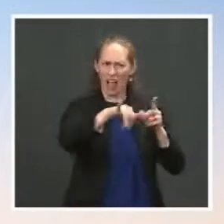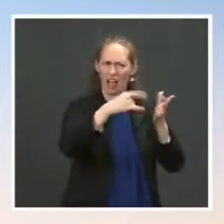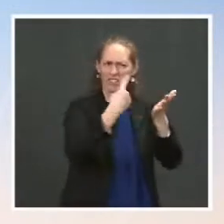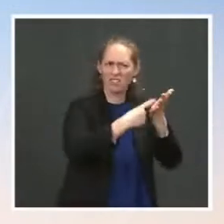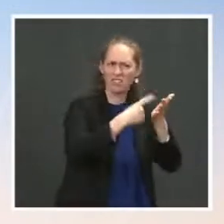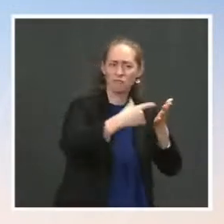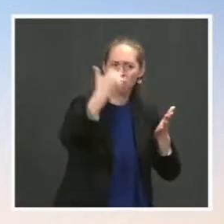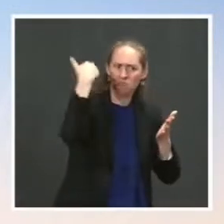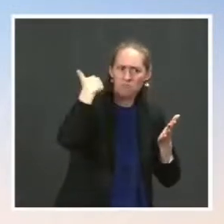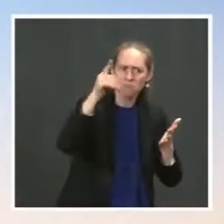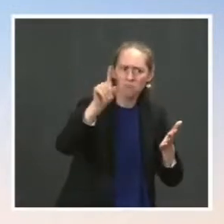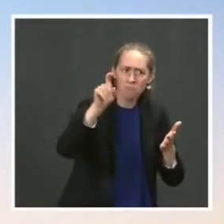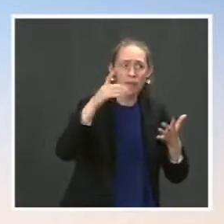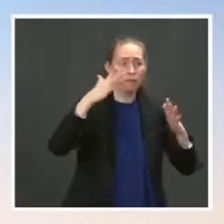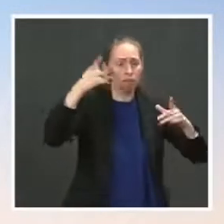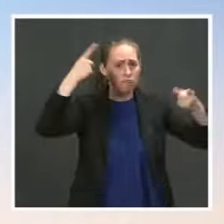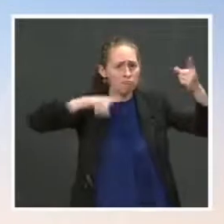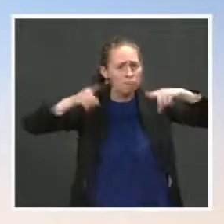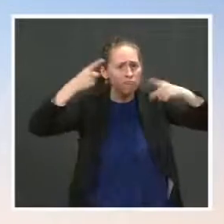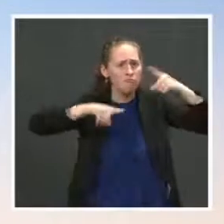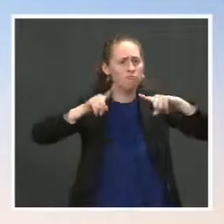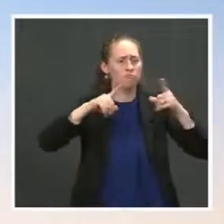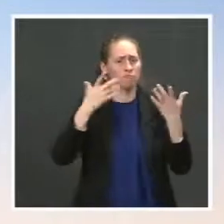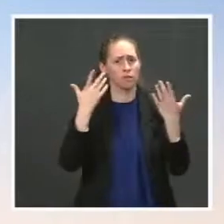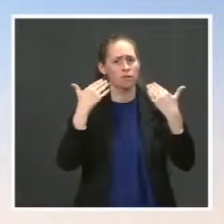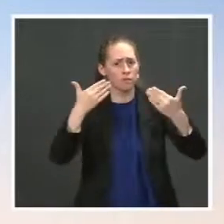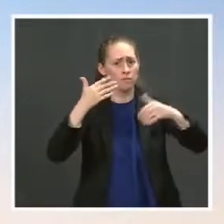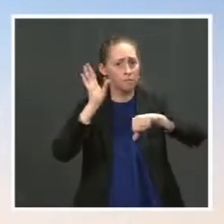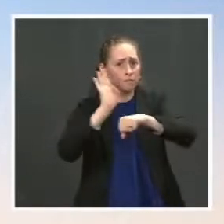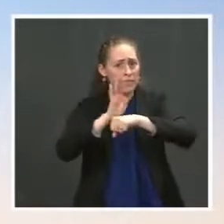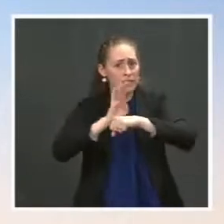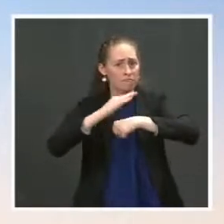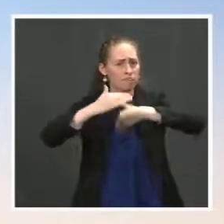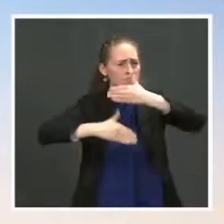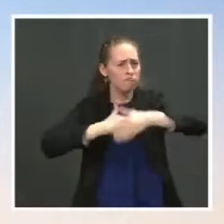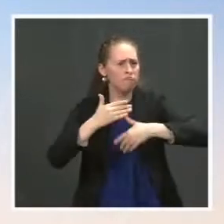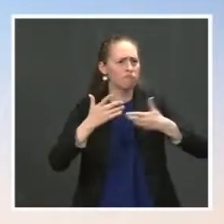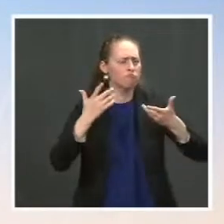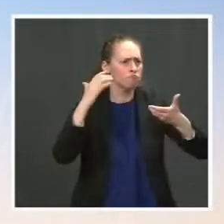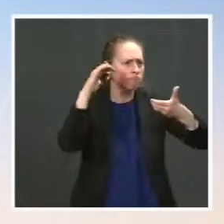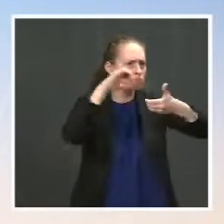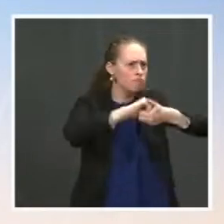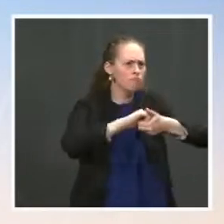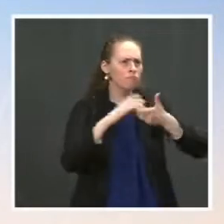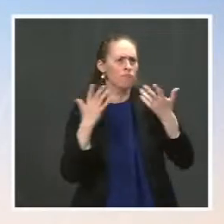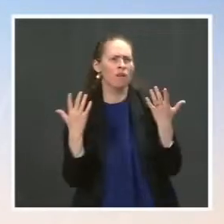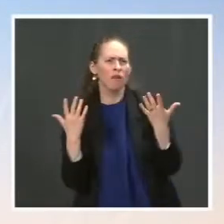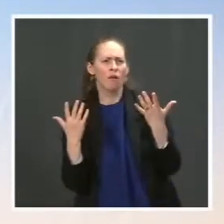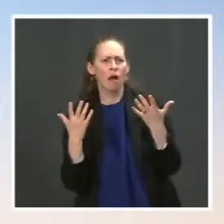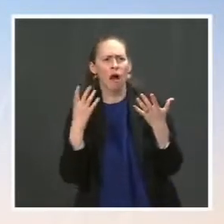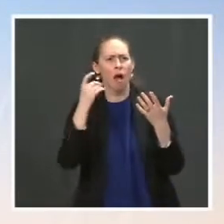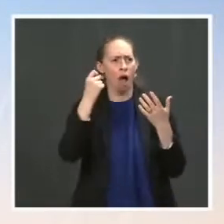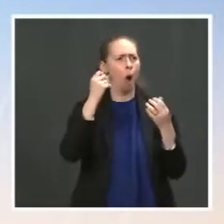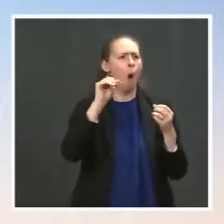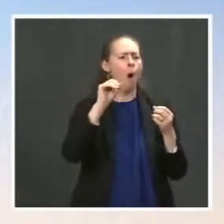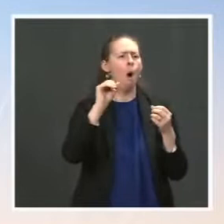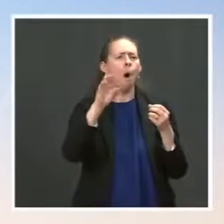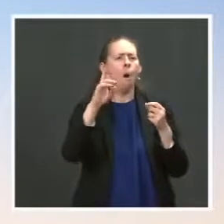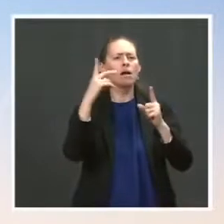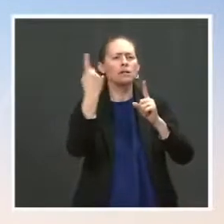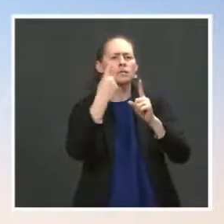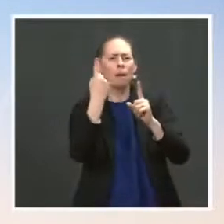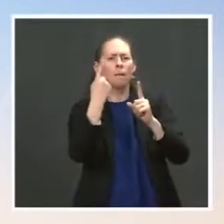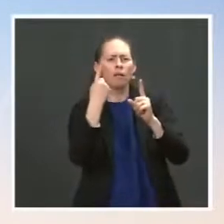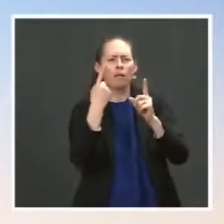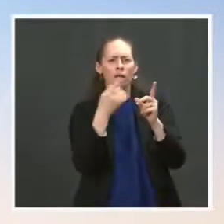to conduct any business outside of the overall climate summit that's taking place? It's a great question. We're still figuring out what